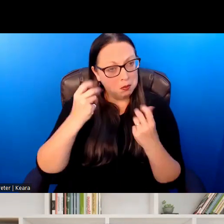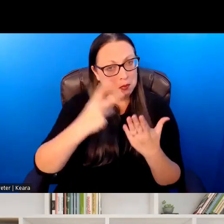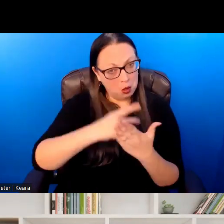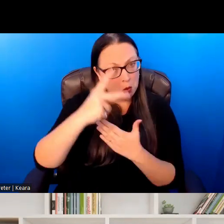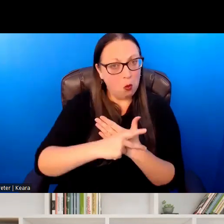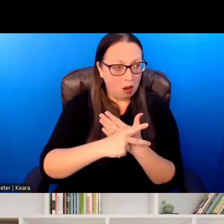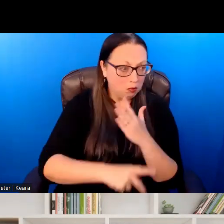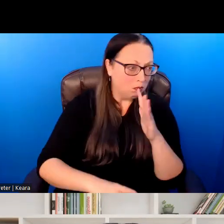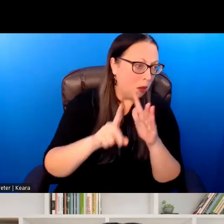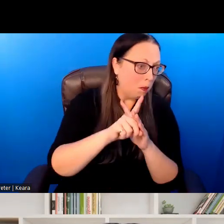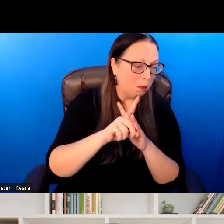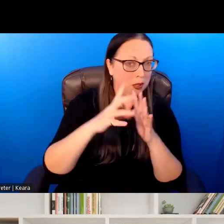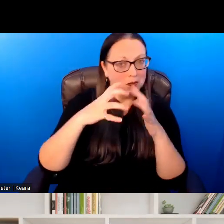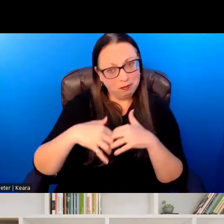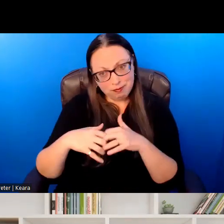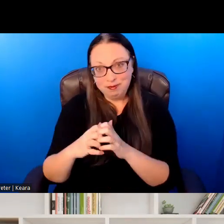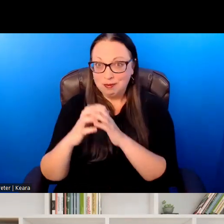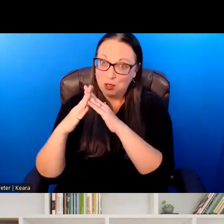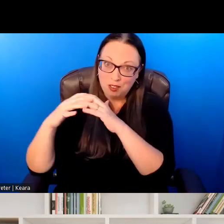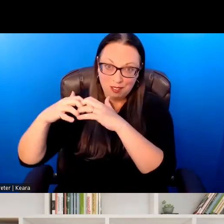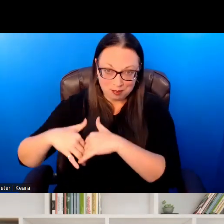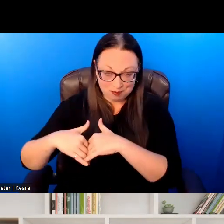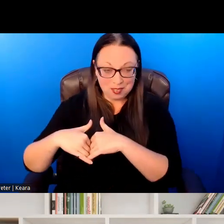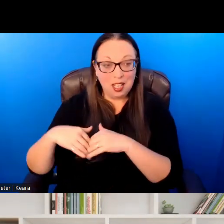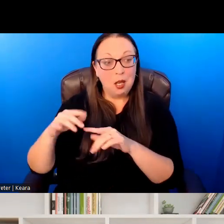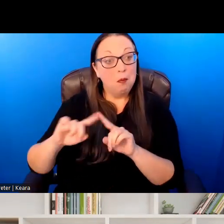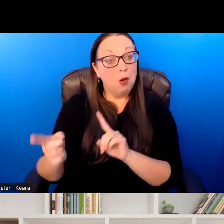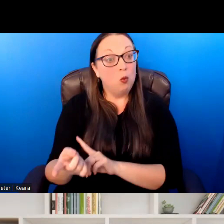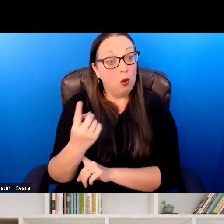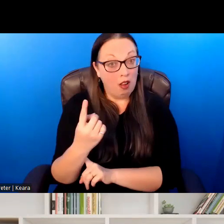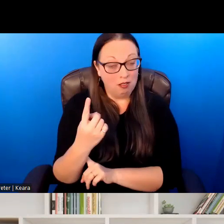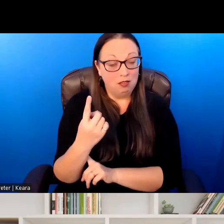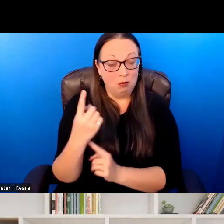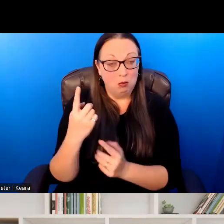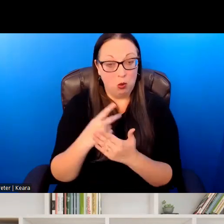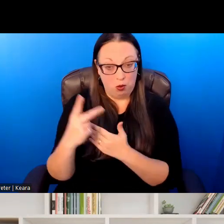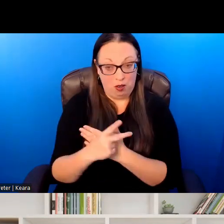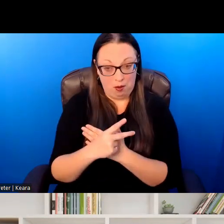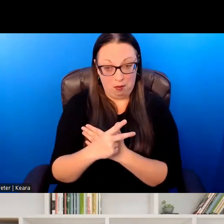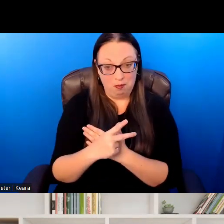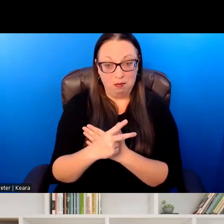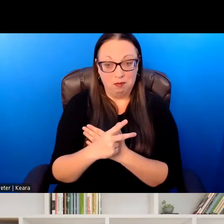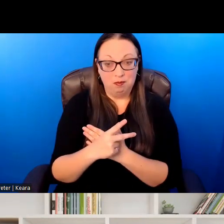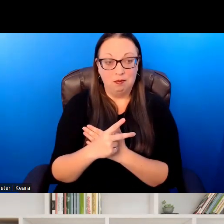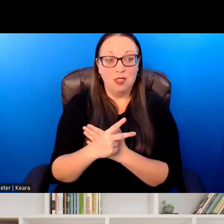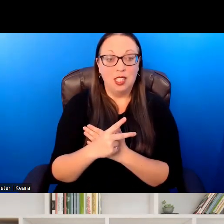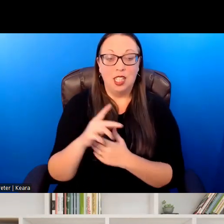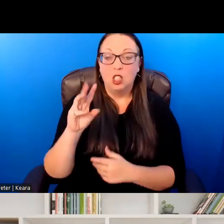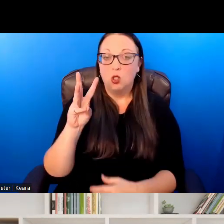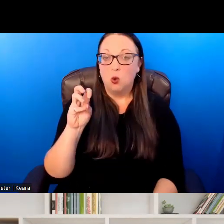go. One of is our warm line.